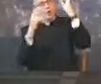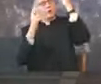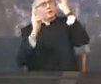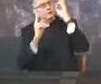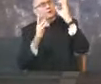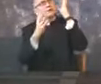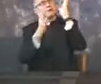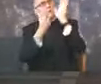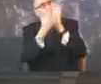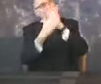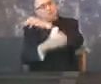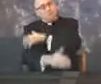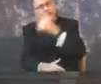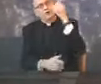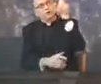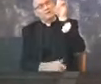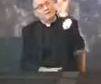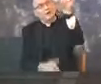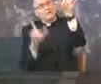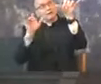forever and ever. Amen.